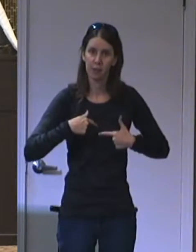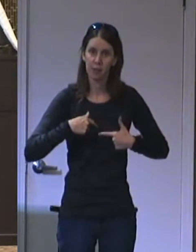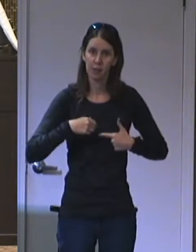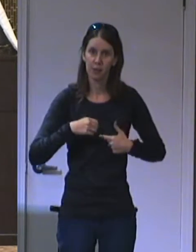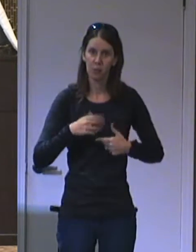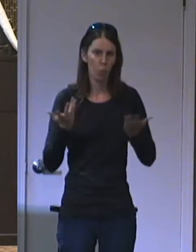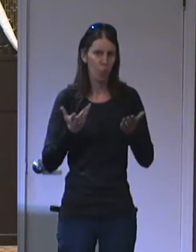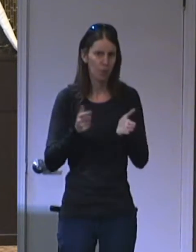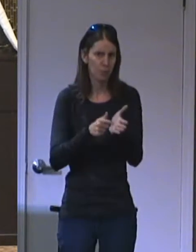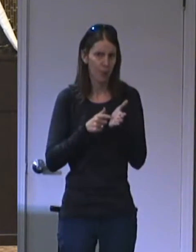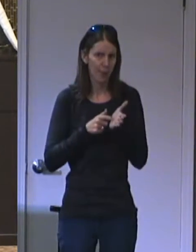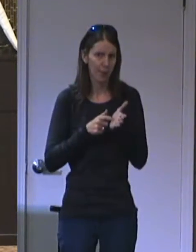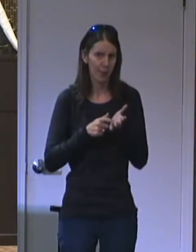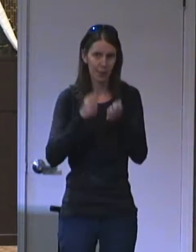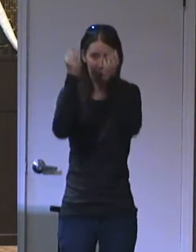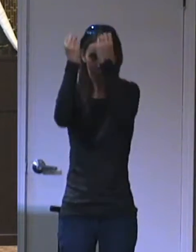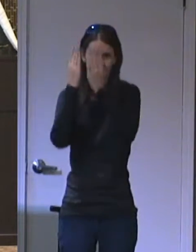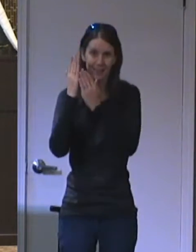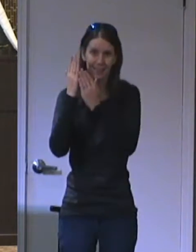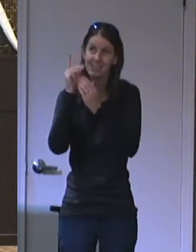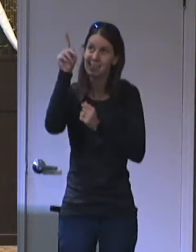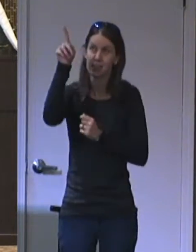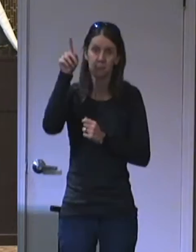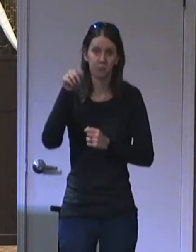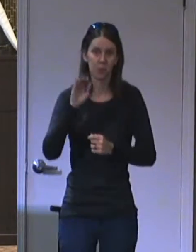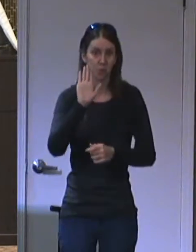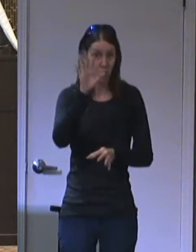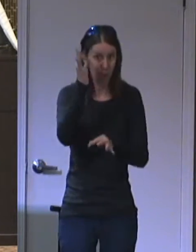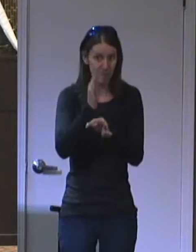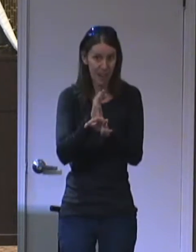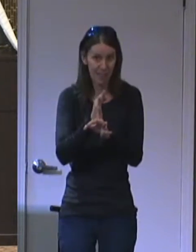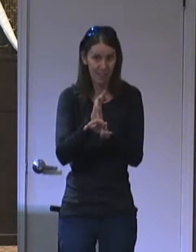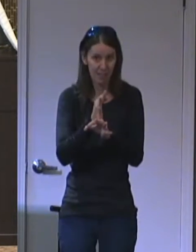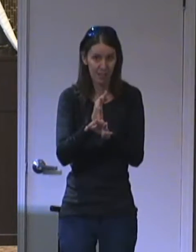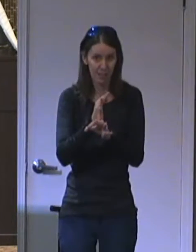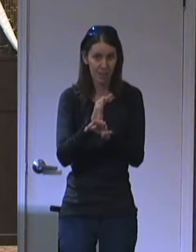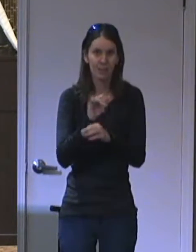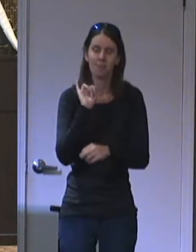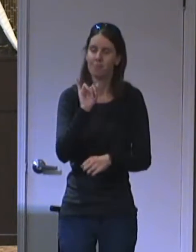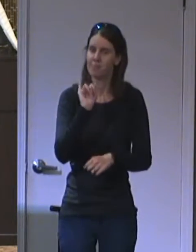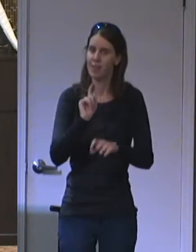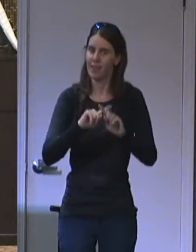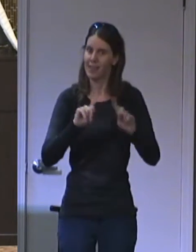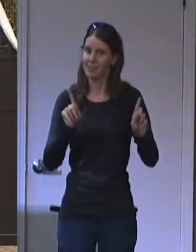Just obedience to Jesus Christ. Your faith in Jesus Christ makes the difference.